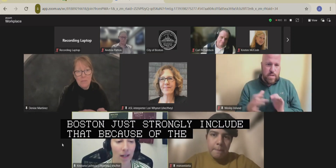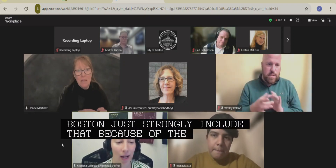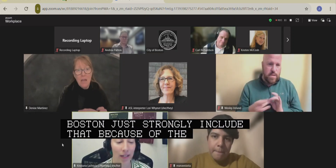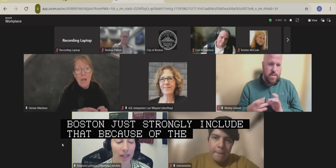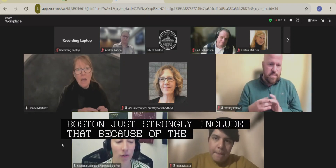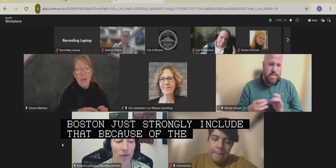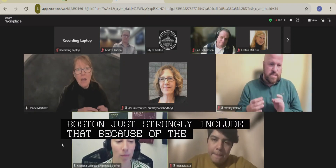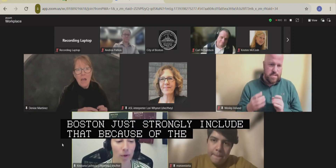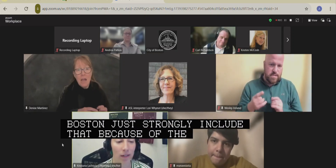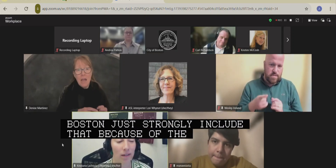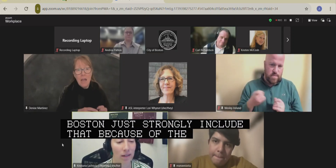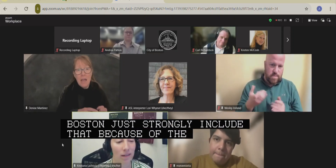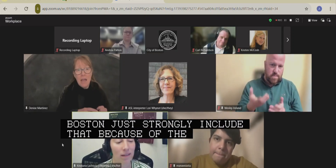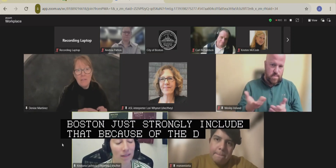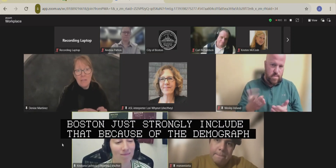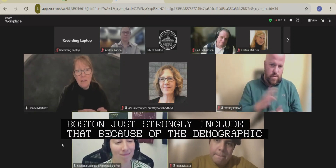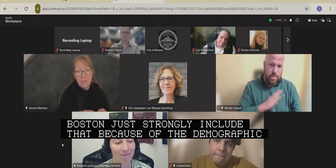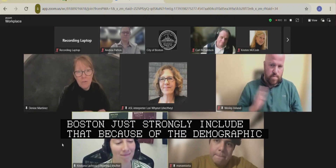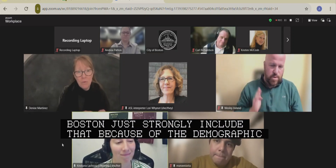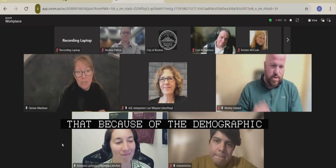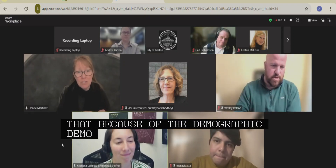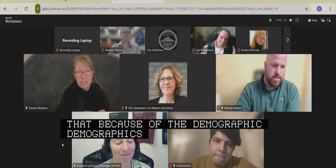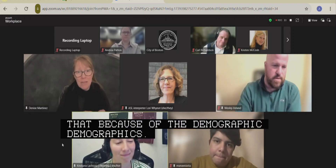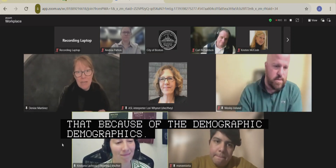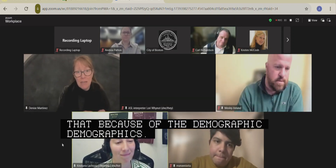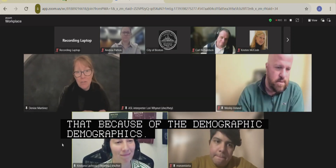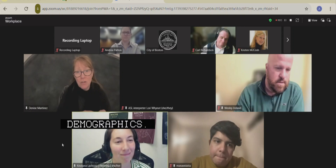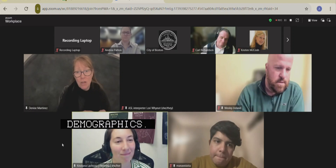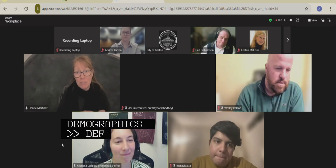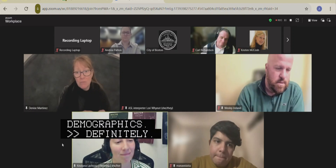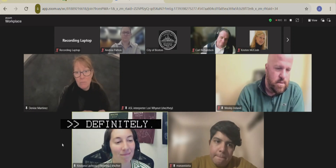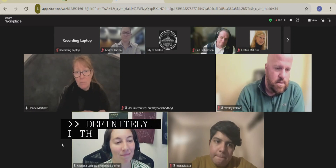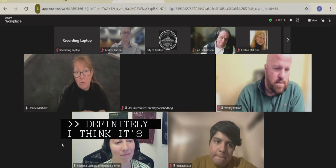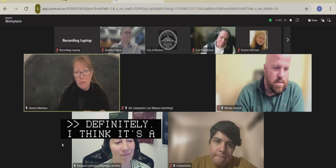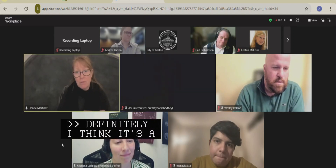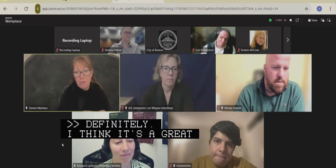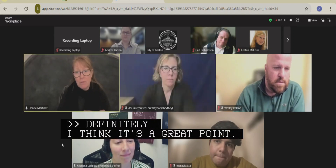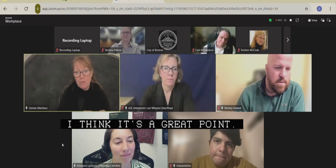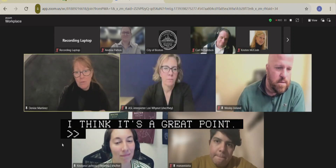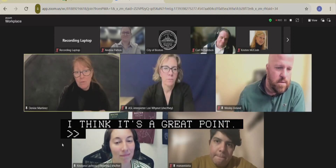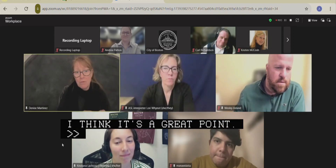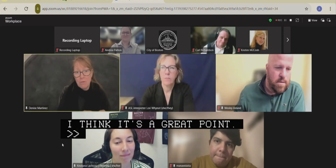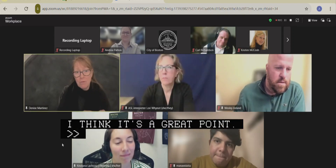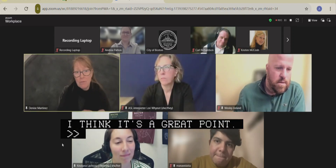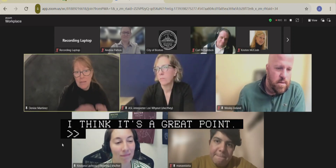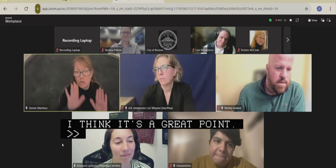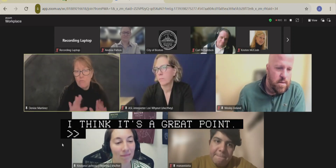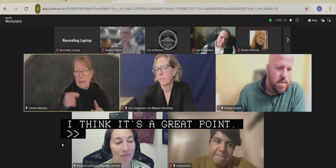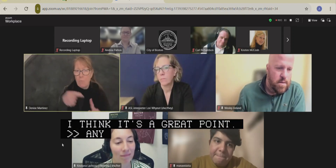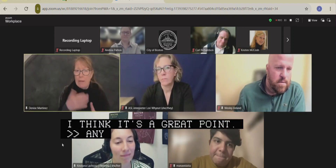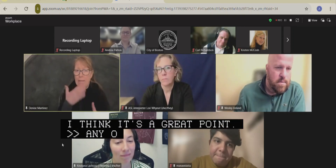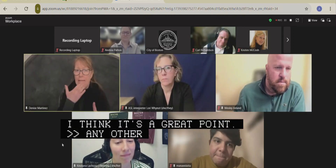Definitely. I think it's a great point. Any other question? Any other comments from the board?